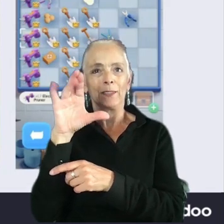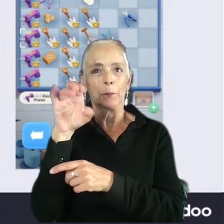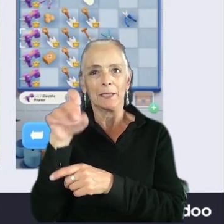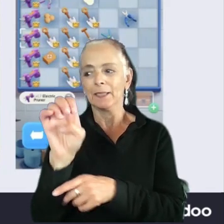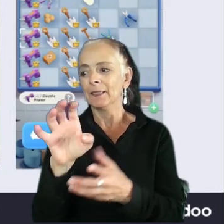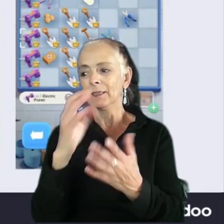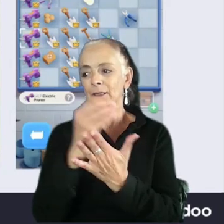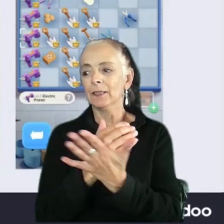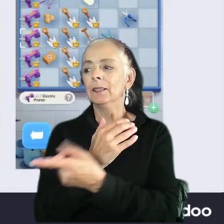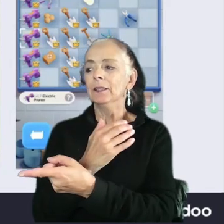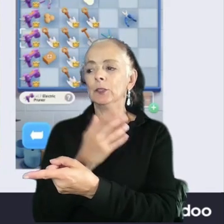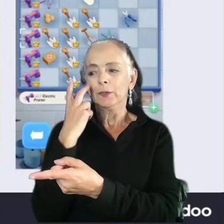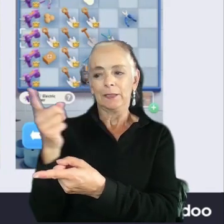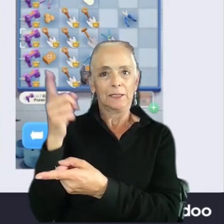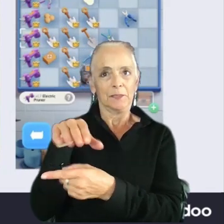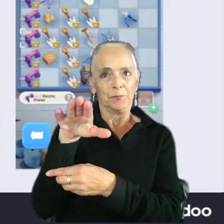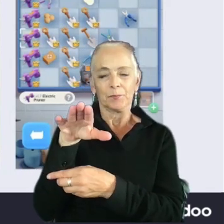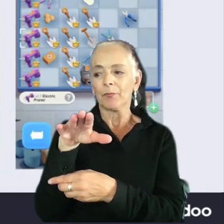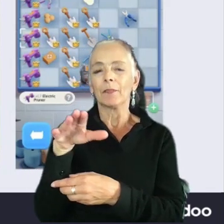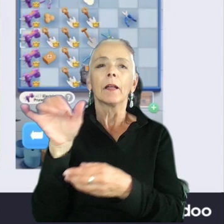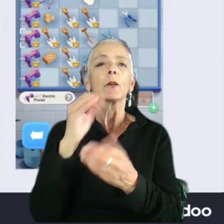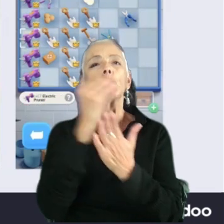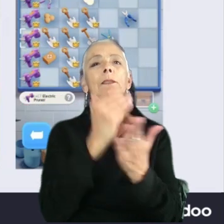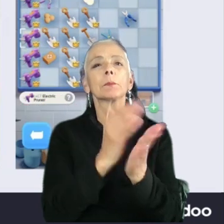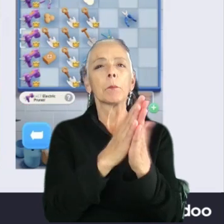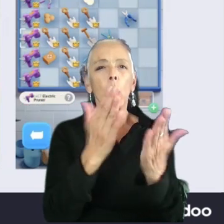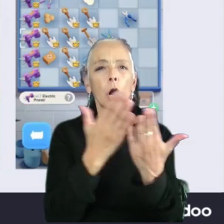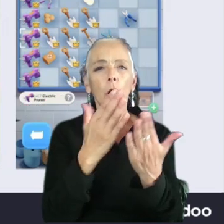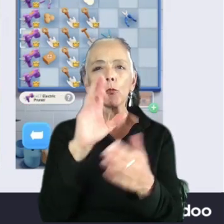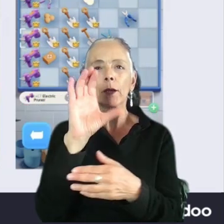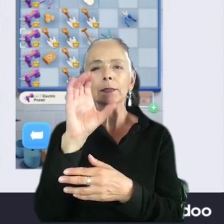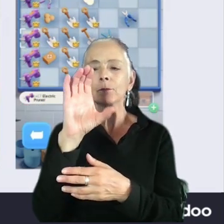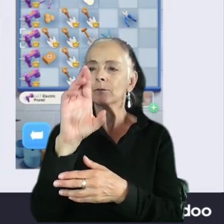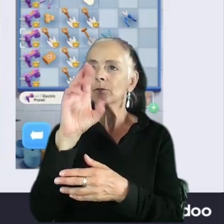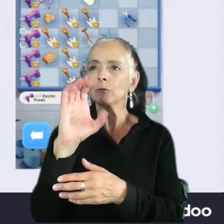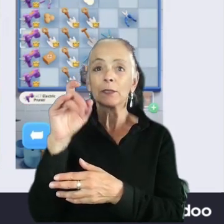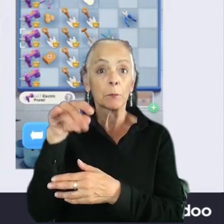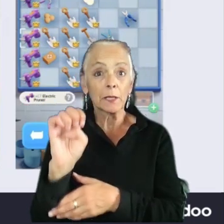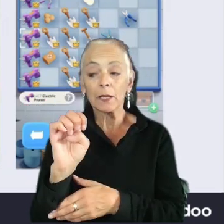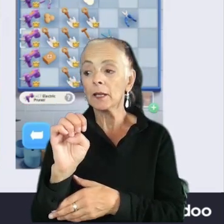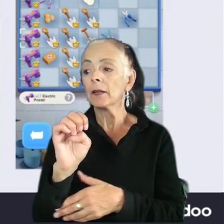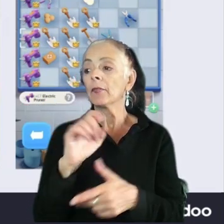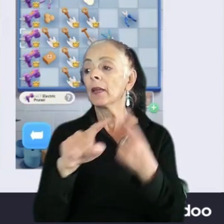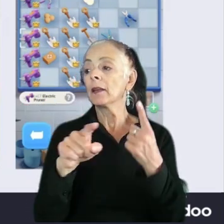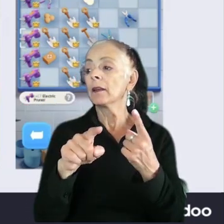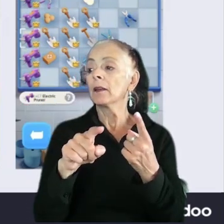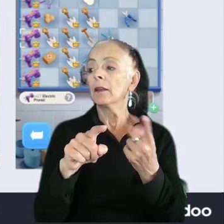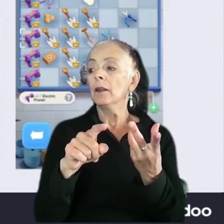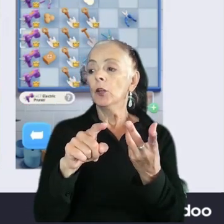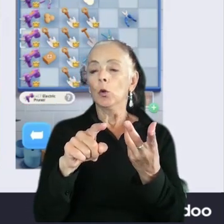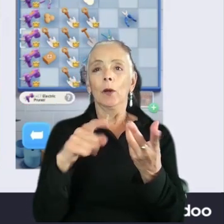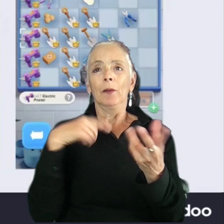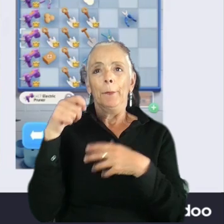from an order or from a recipe book, and it would stay here on top no matter where you go, like a current objective, until you